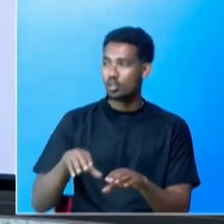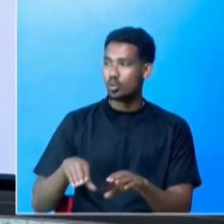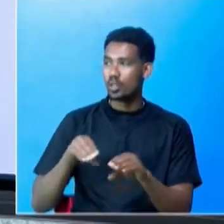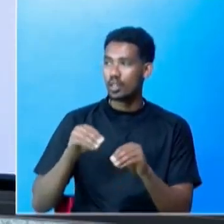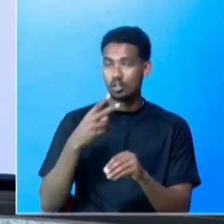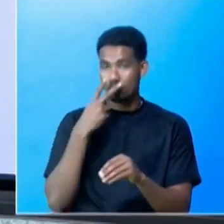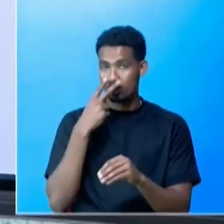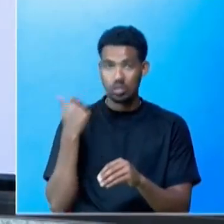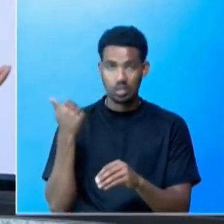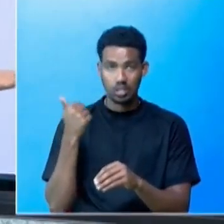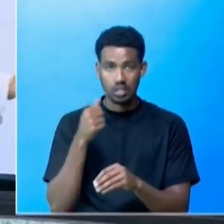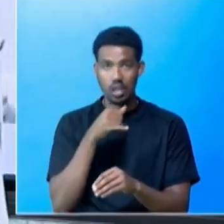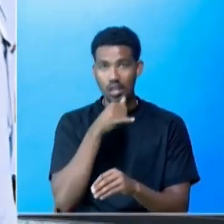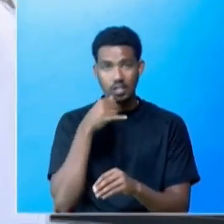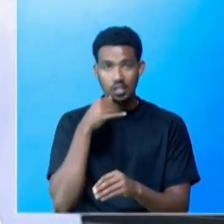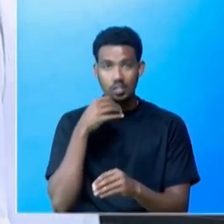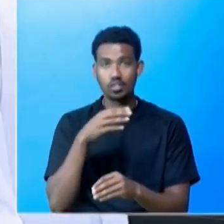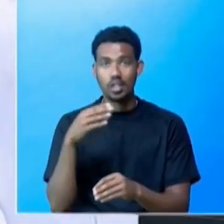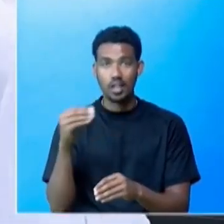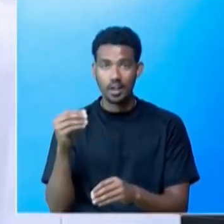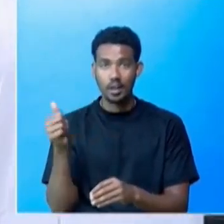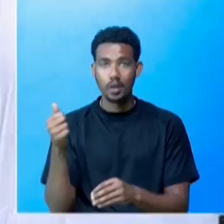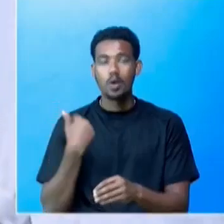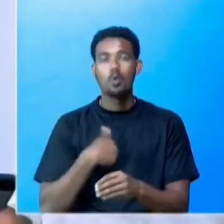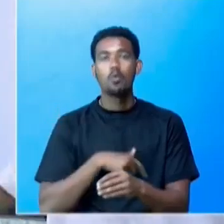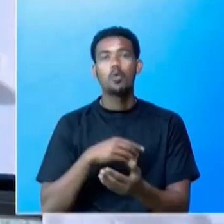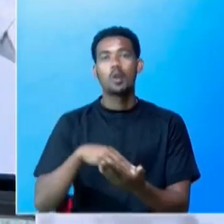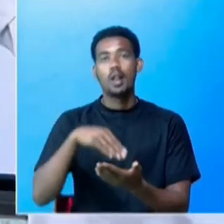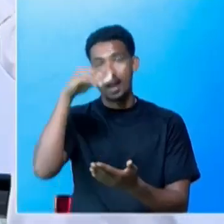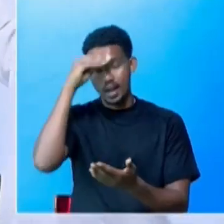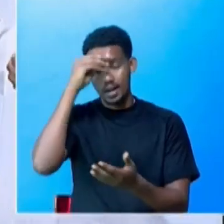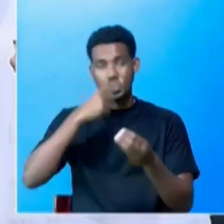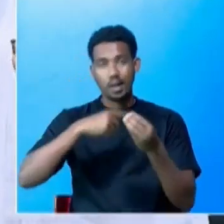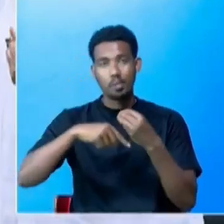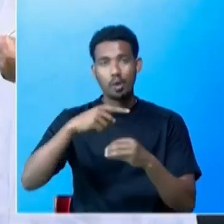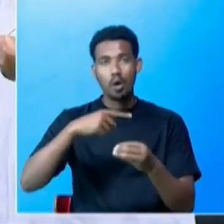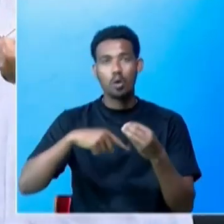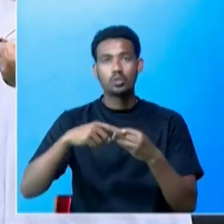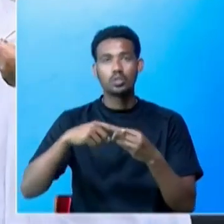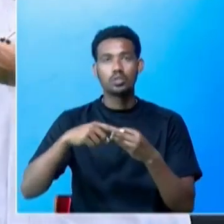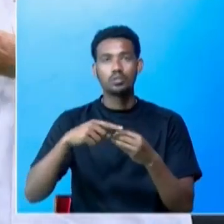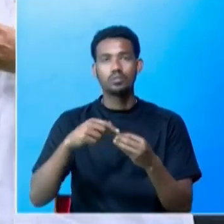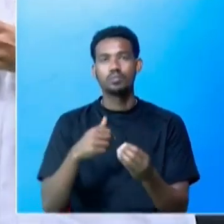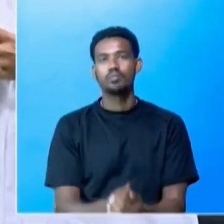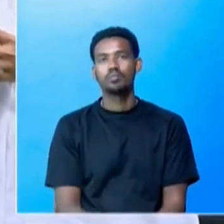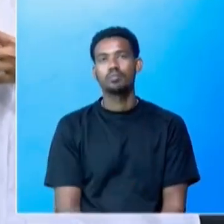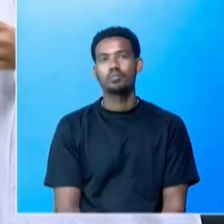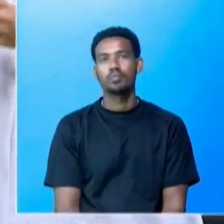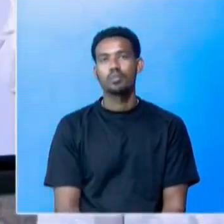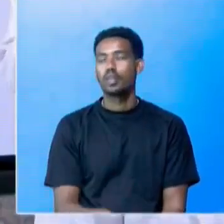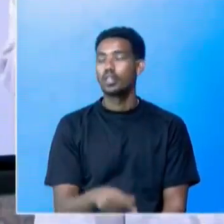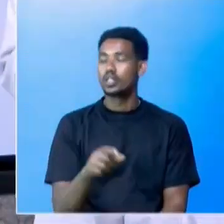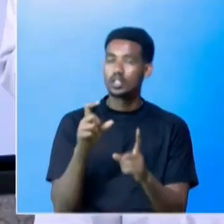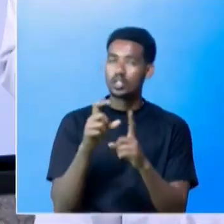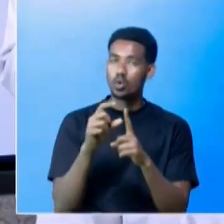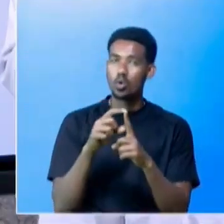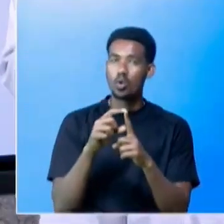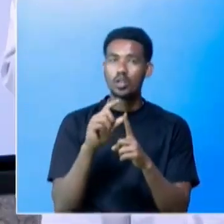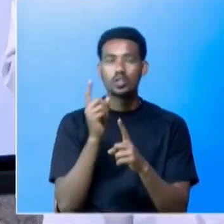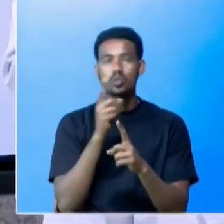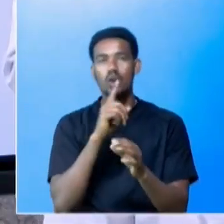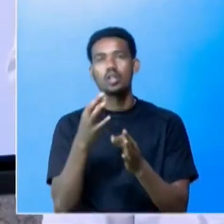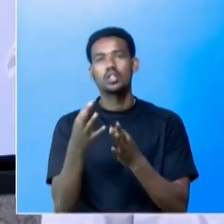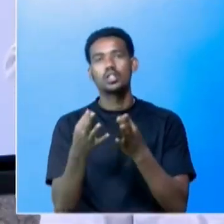these adjectives, and we will learn about also adjective. Adjective is a word which is